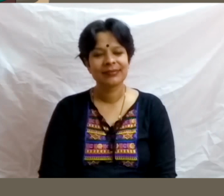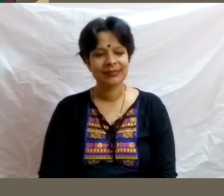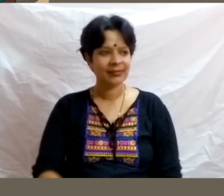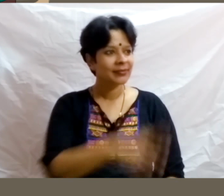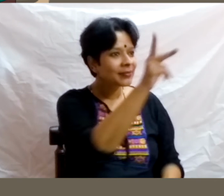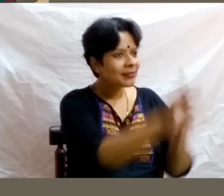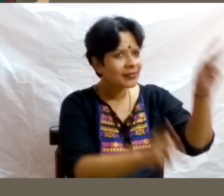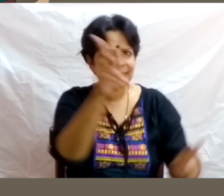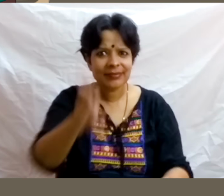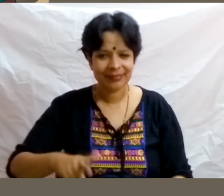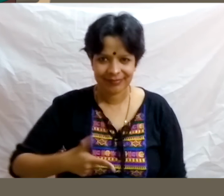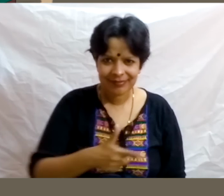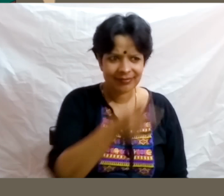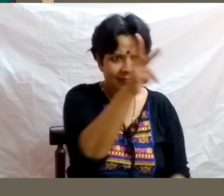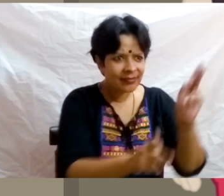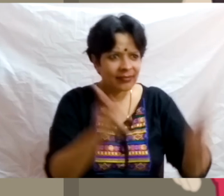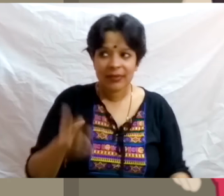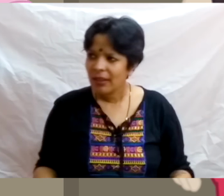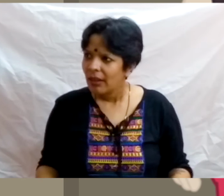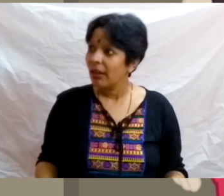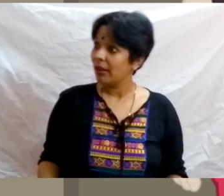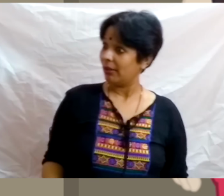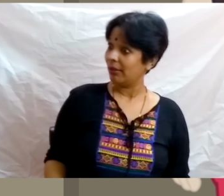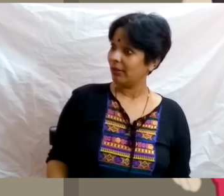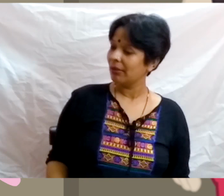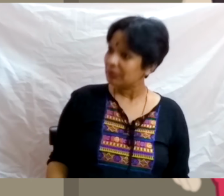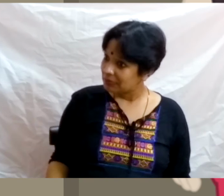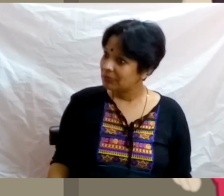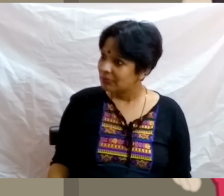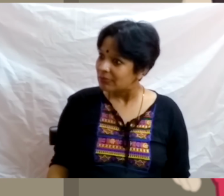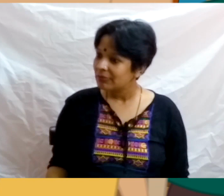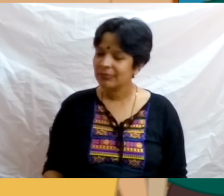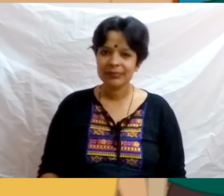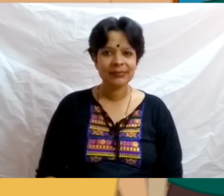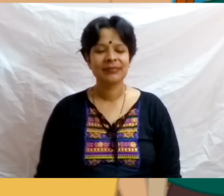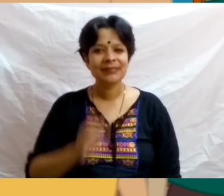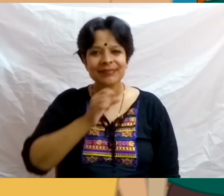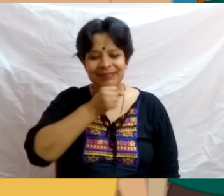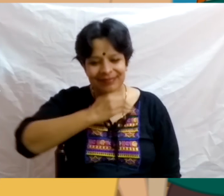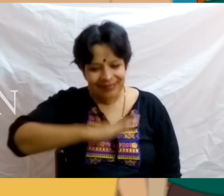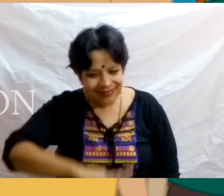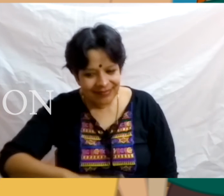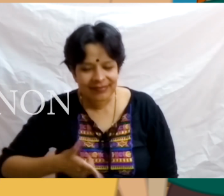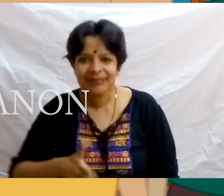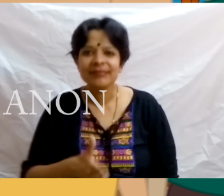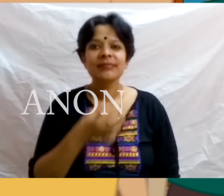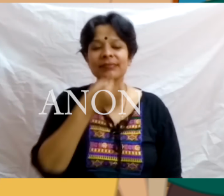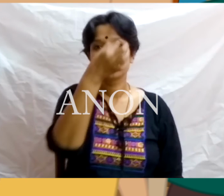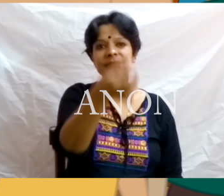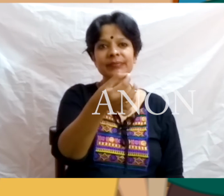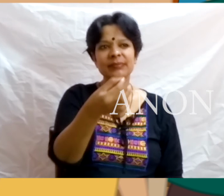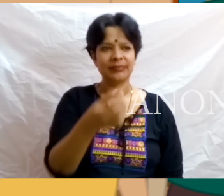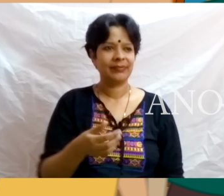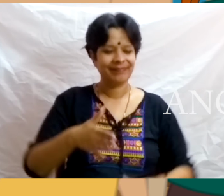At last, a very young mouse stood up and said, "I have a plan." Everyone was surprised and looked